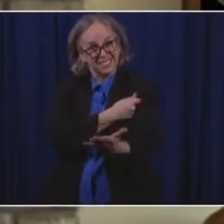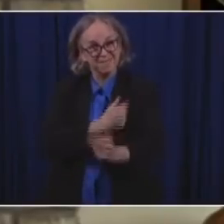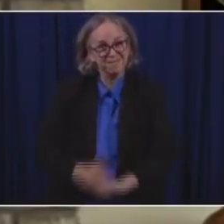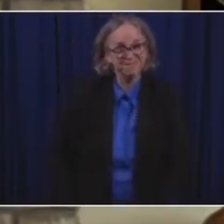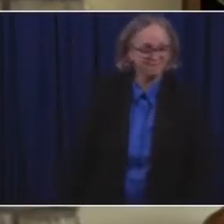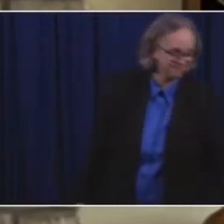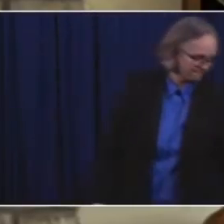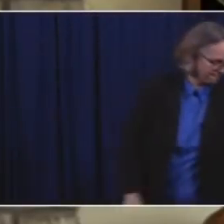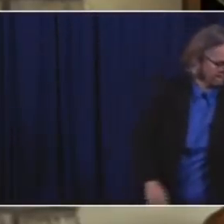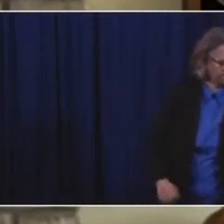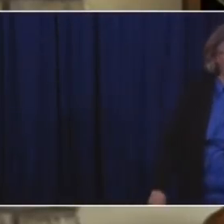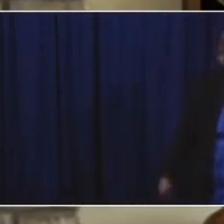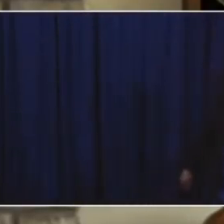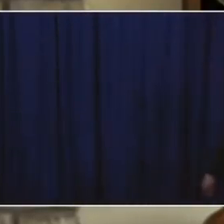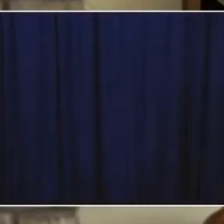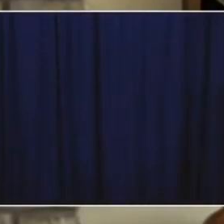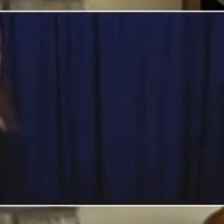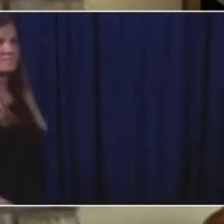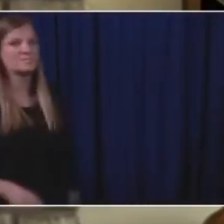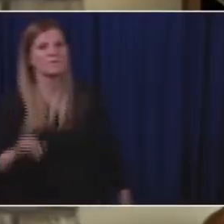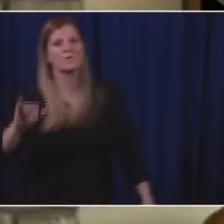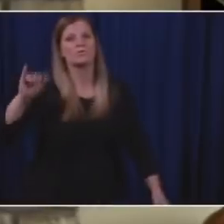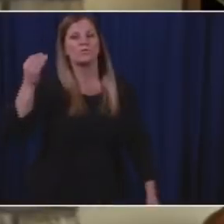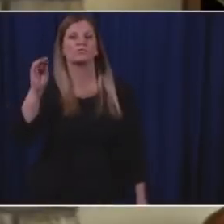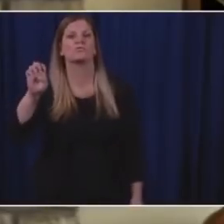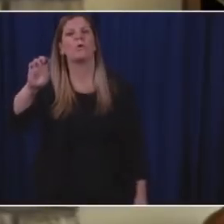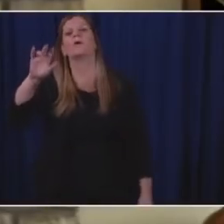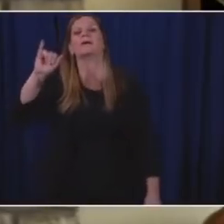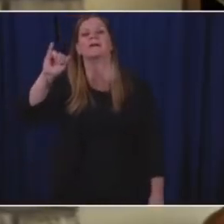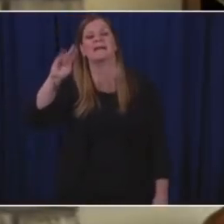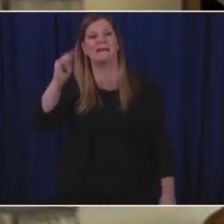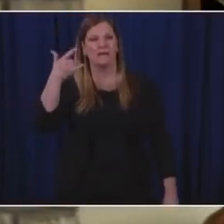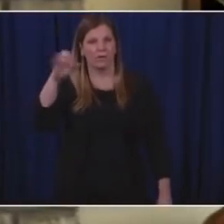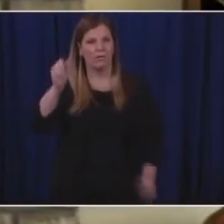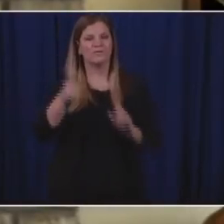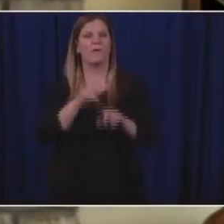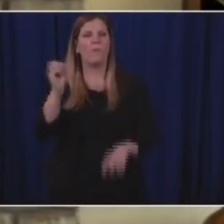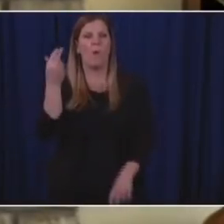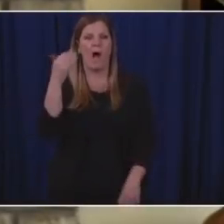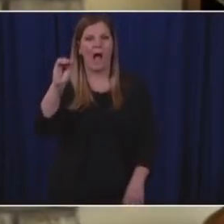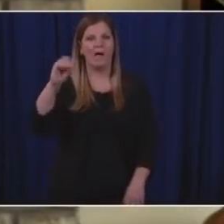Next question is from Joe Ingles at Ohio Public Radio and Television.